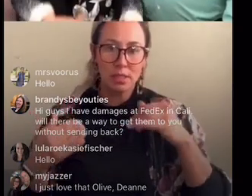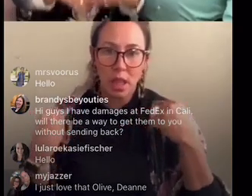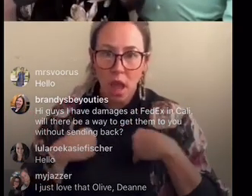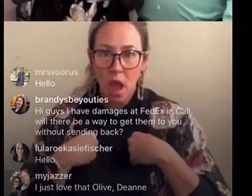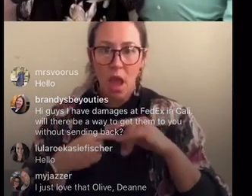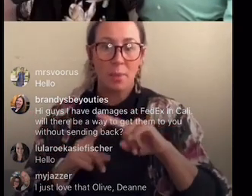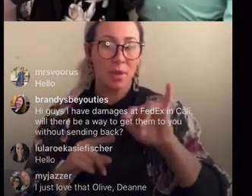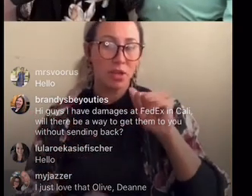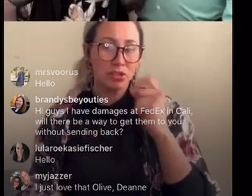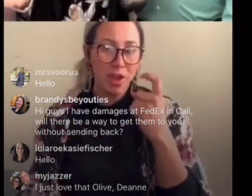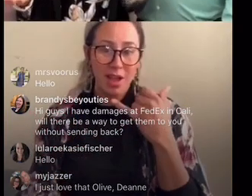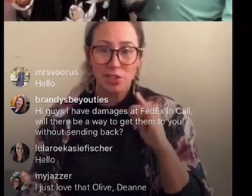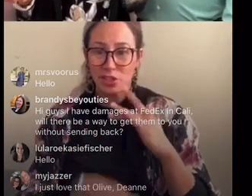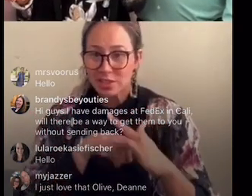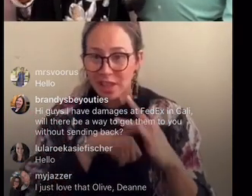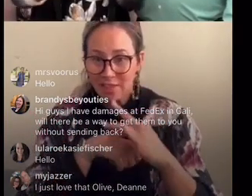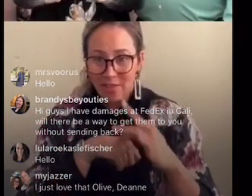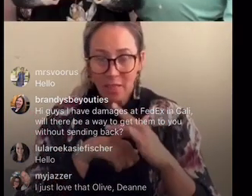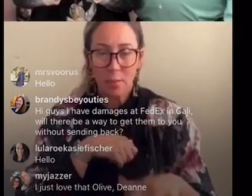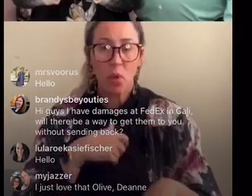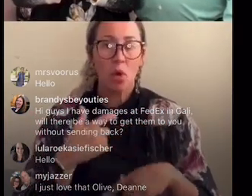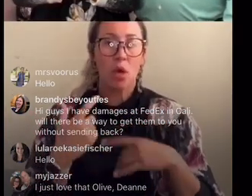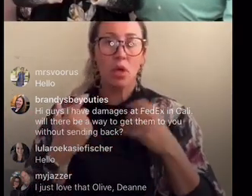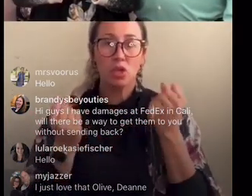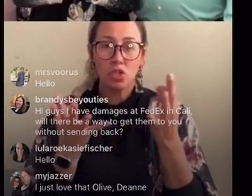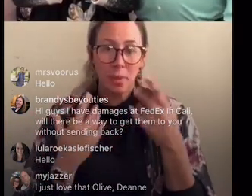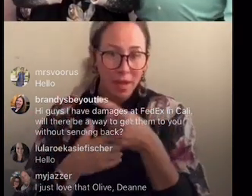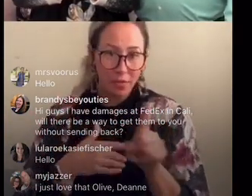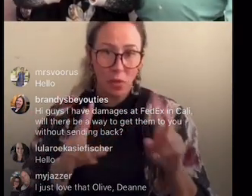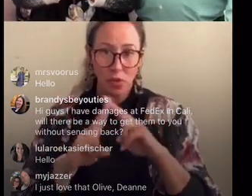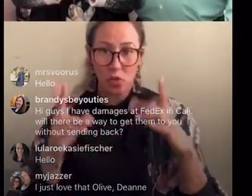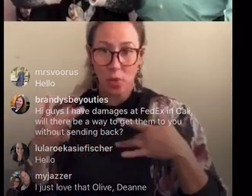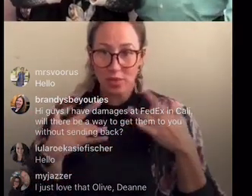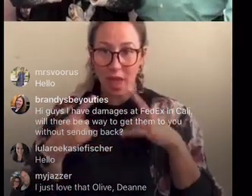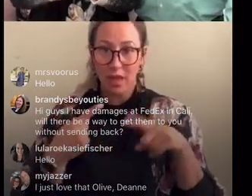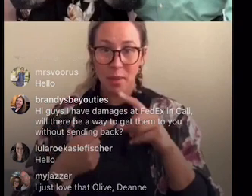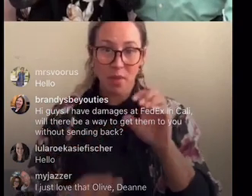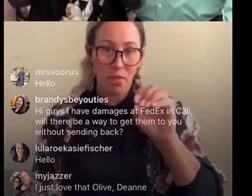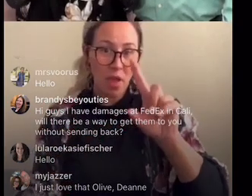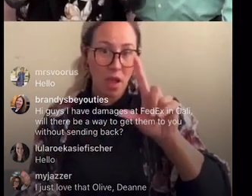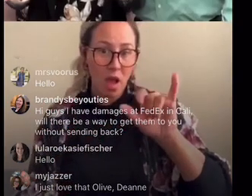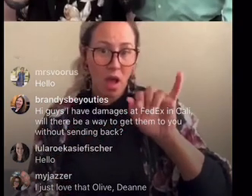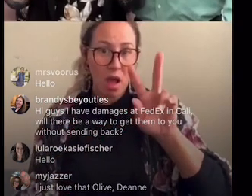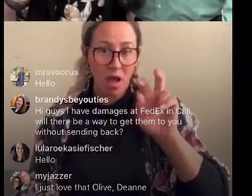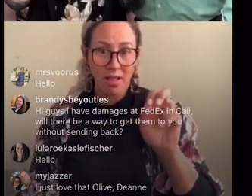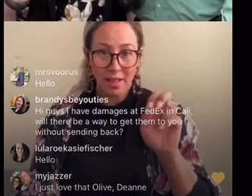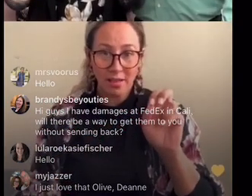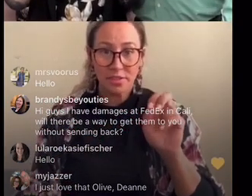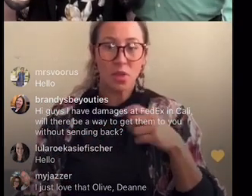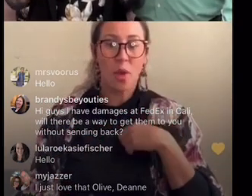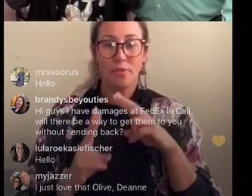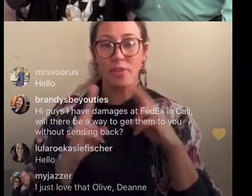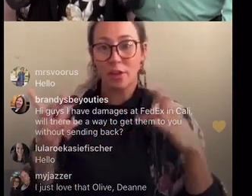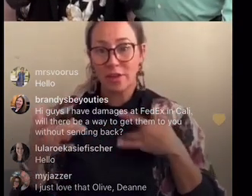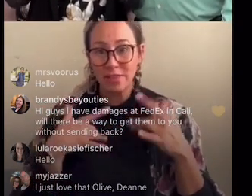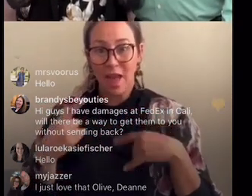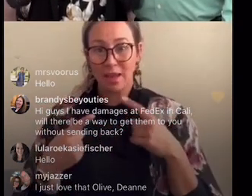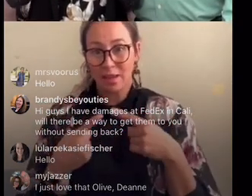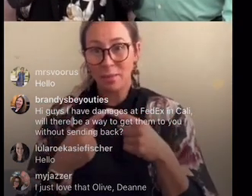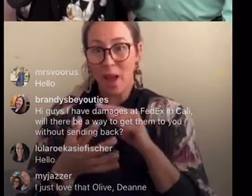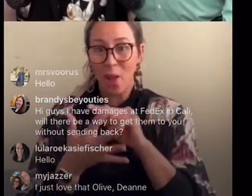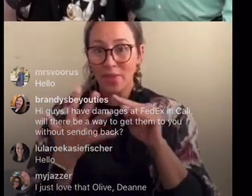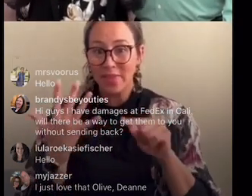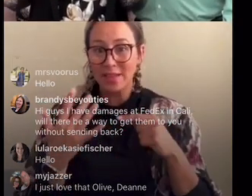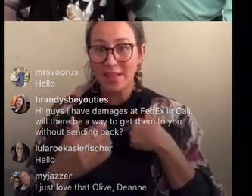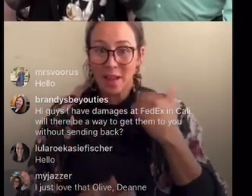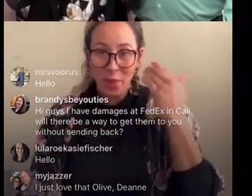Jacks are still available. So many of you were so excited about the Olives, and I'm excited about the things that I know that